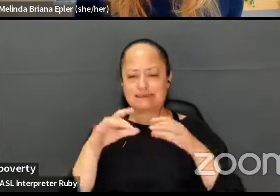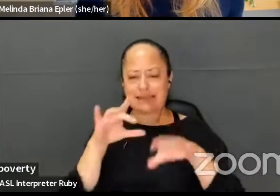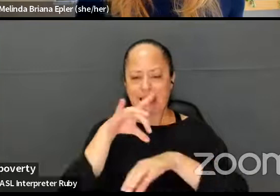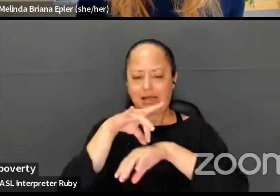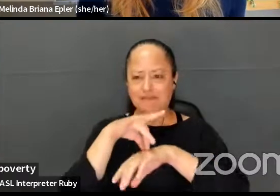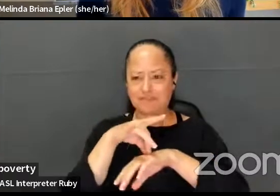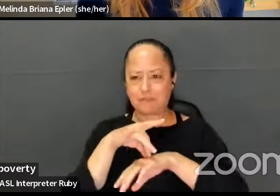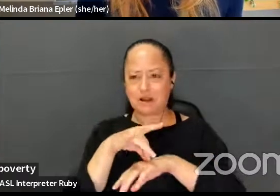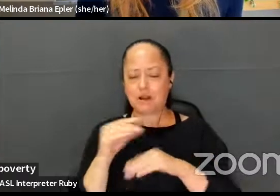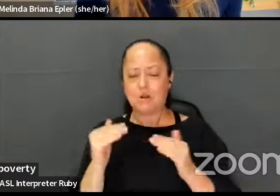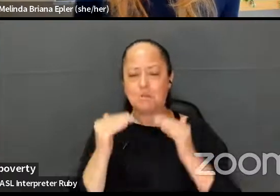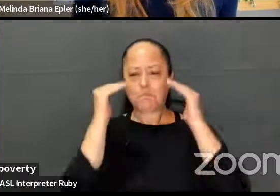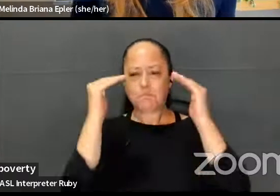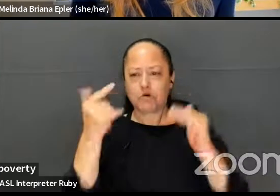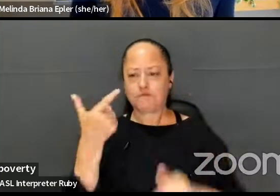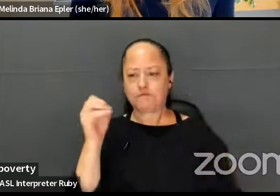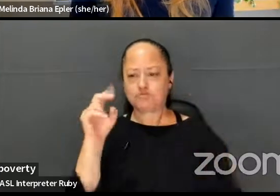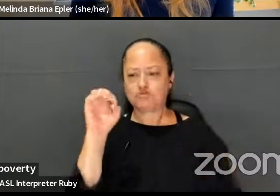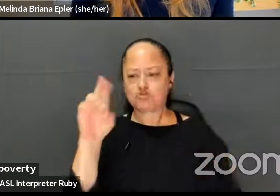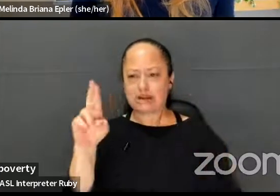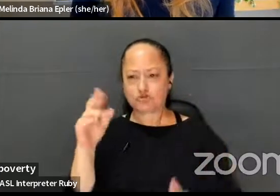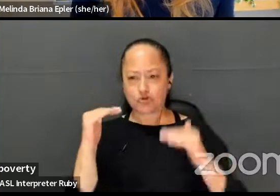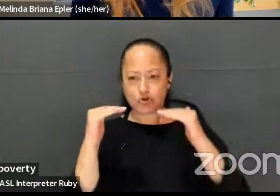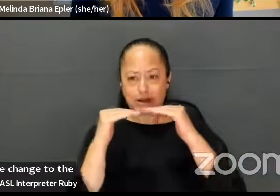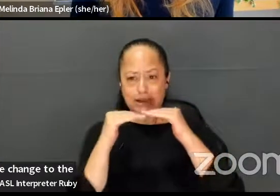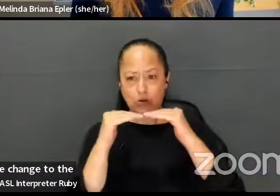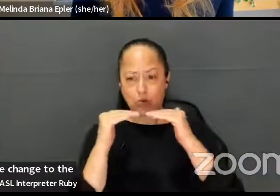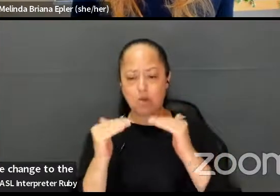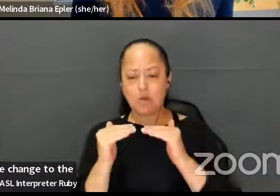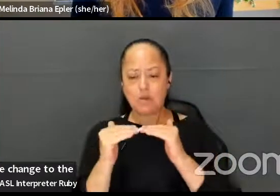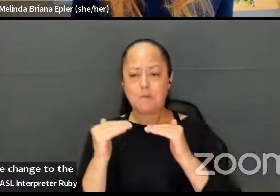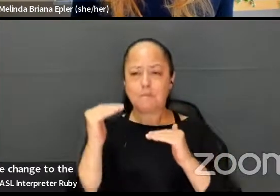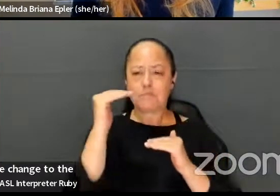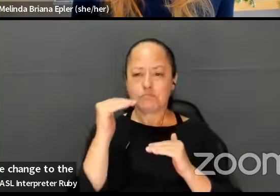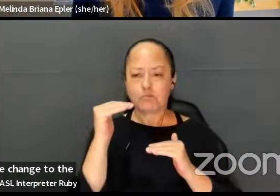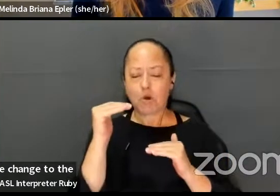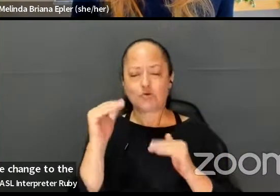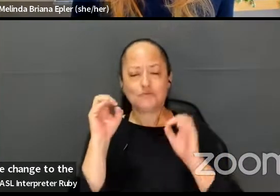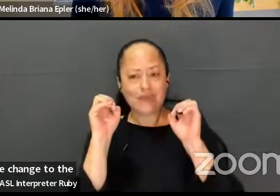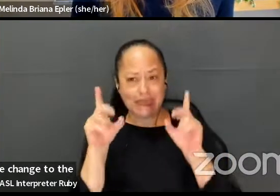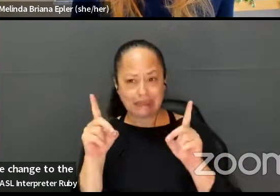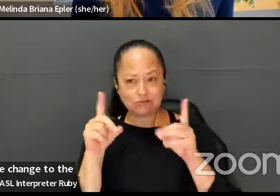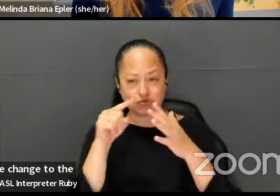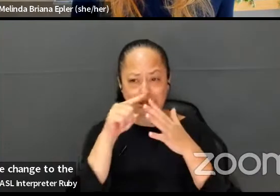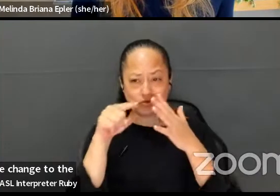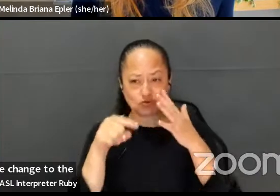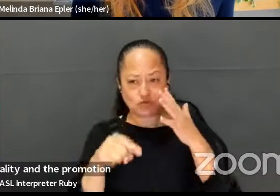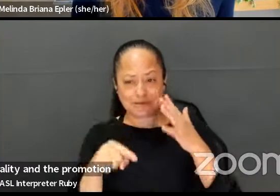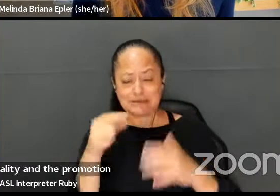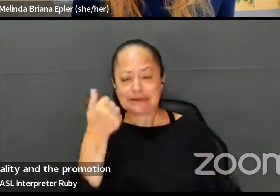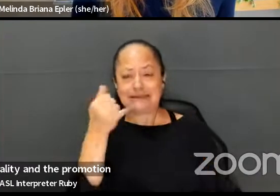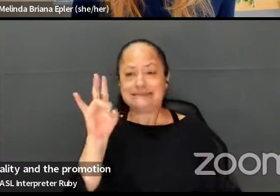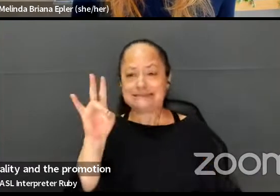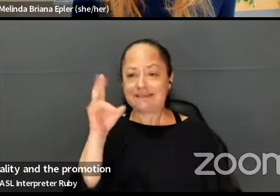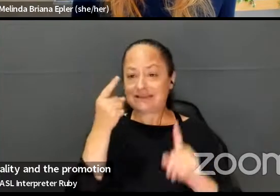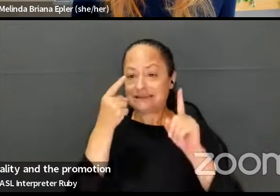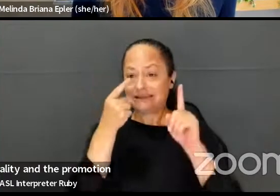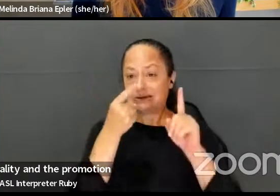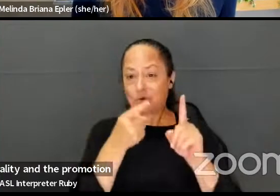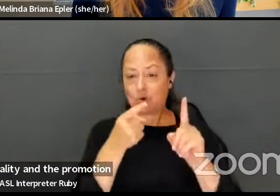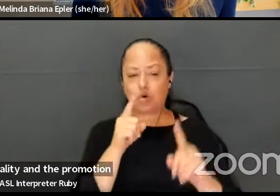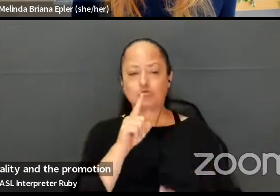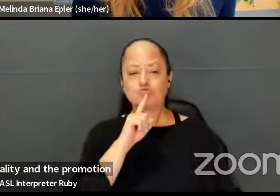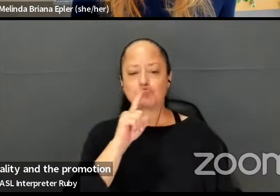gender equality and the promotion of education, you name it. And these 17 goals